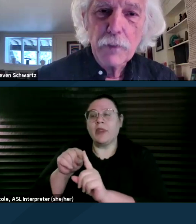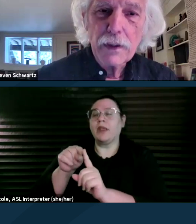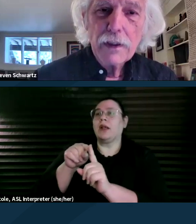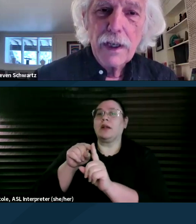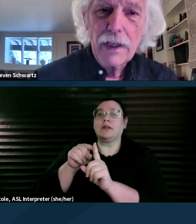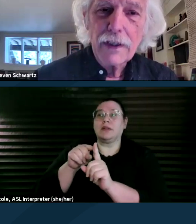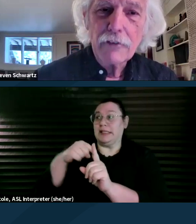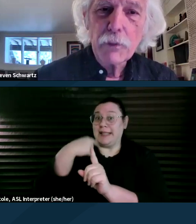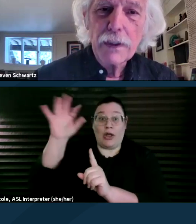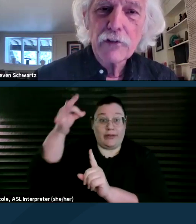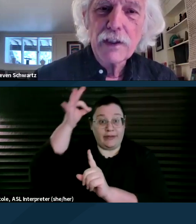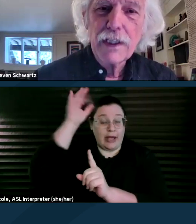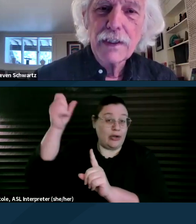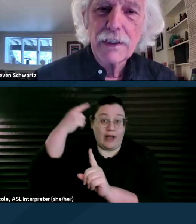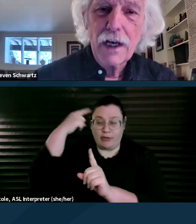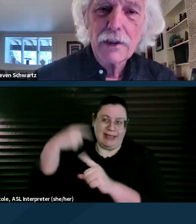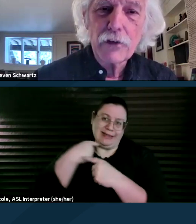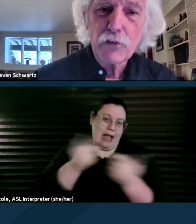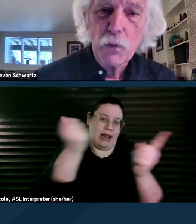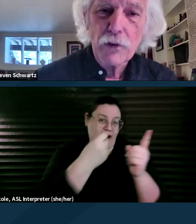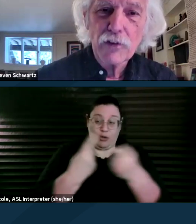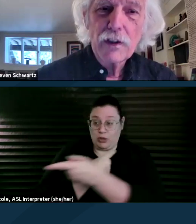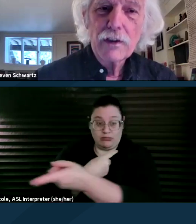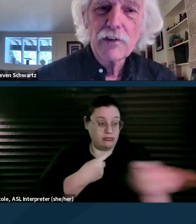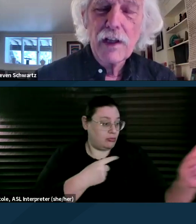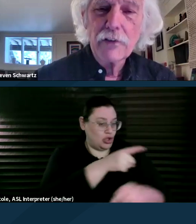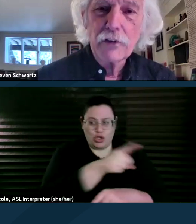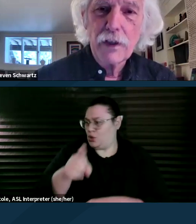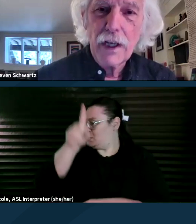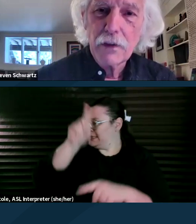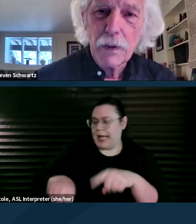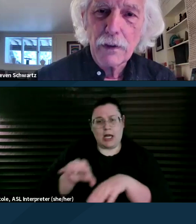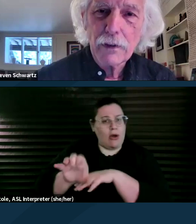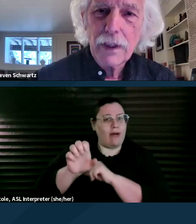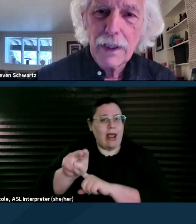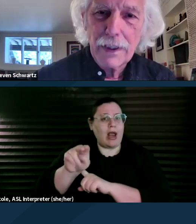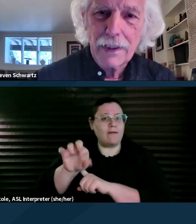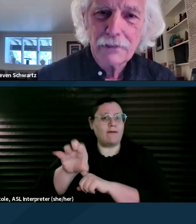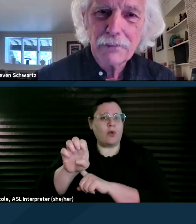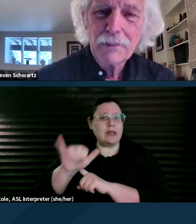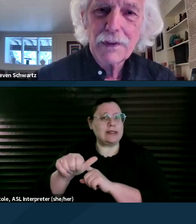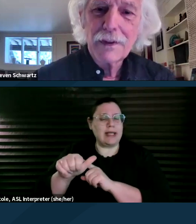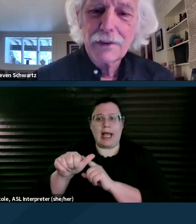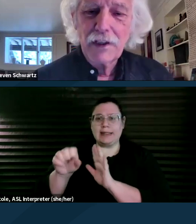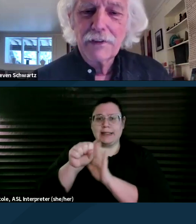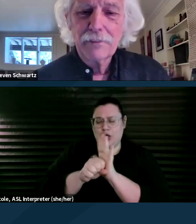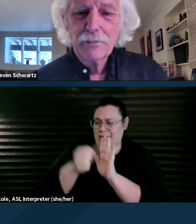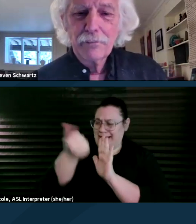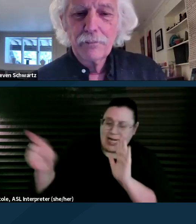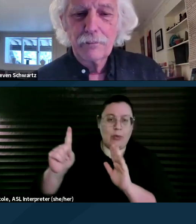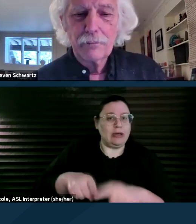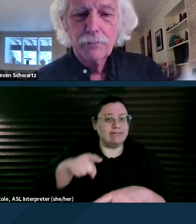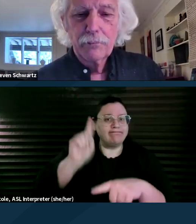federal government and everyone else that they cannot enforce this statute anywhere, anyhow. Next